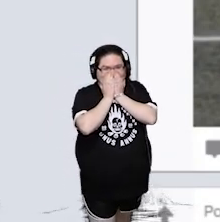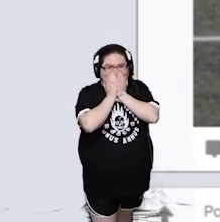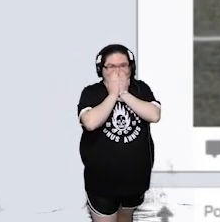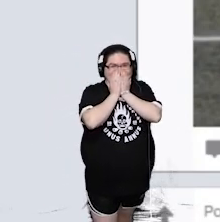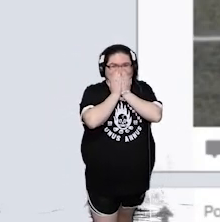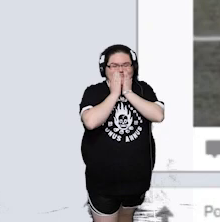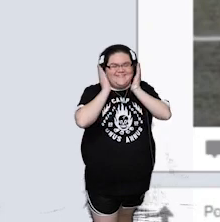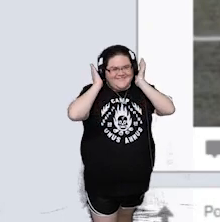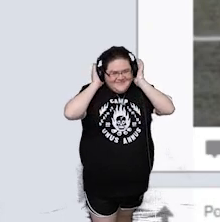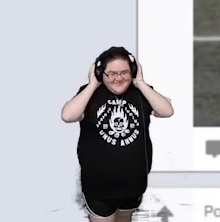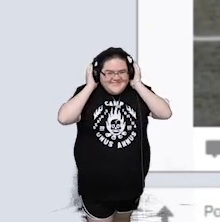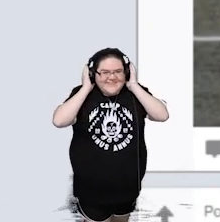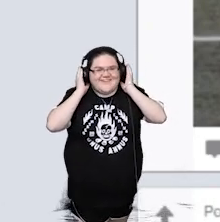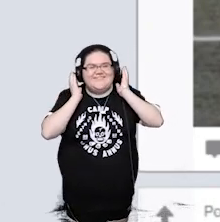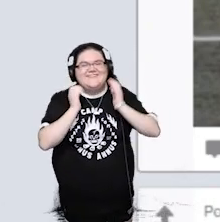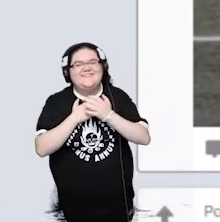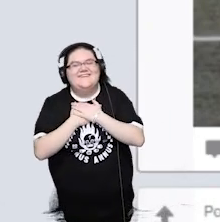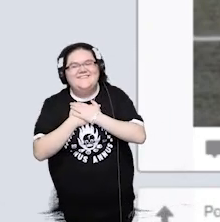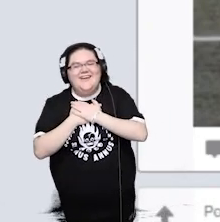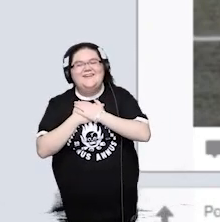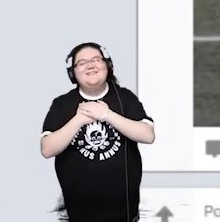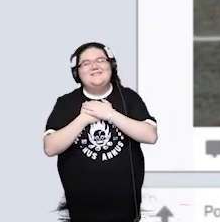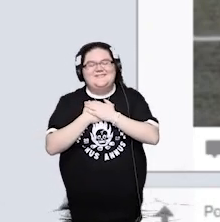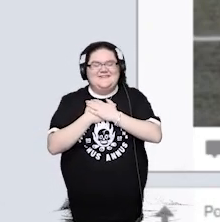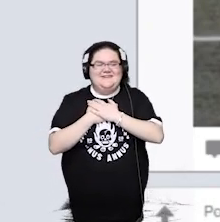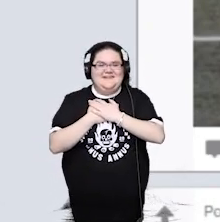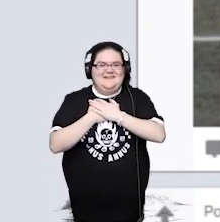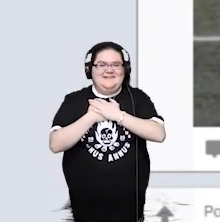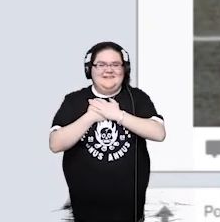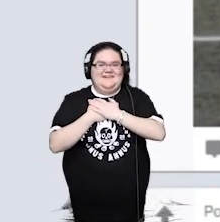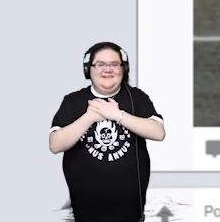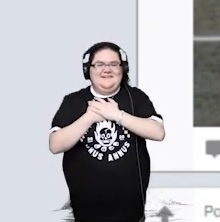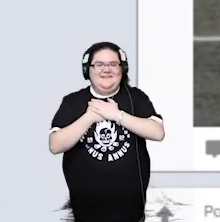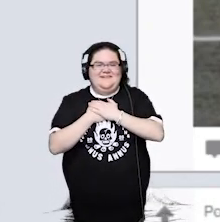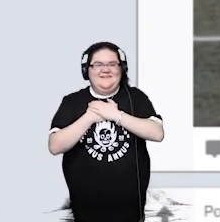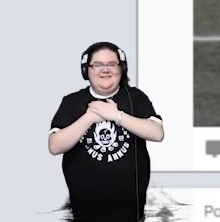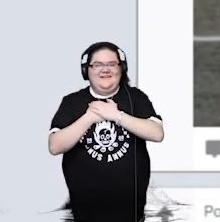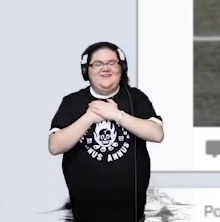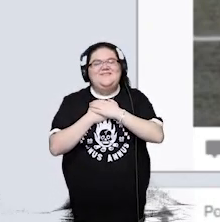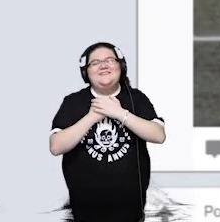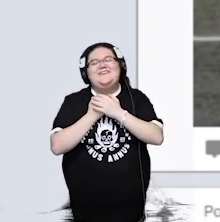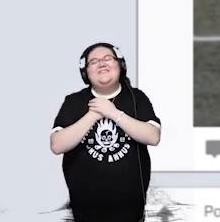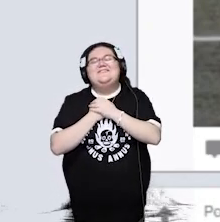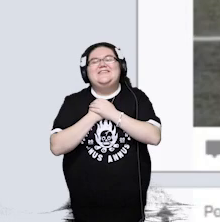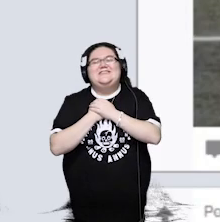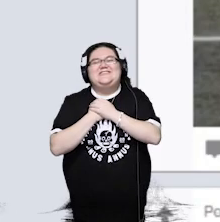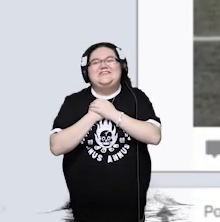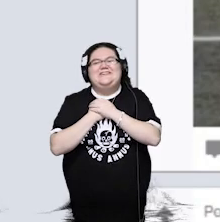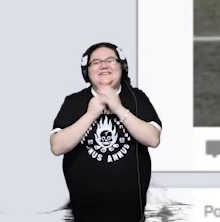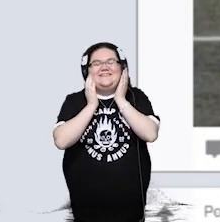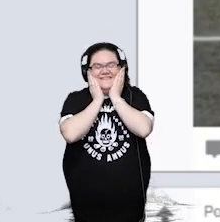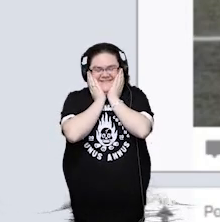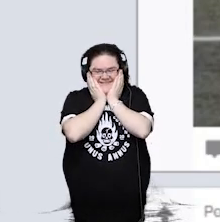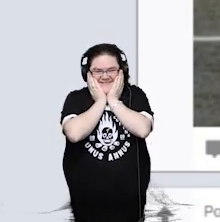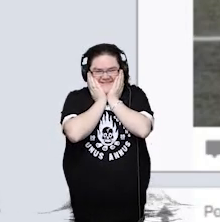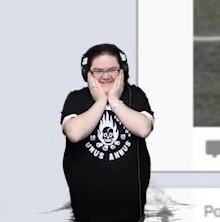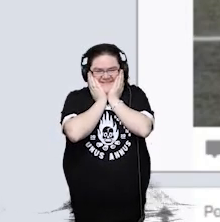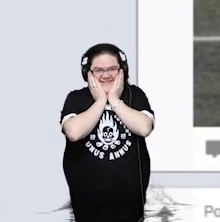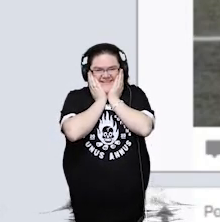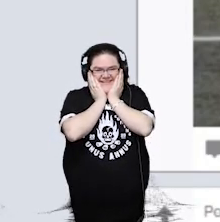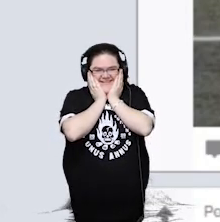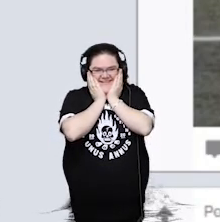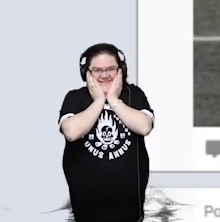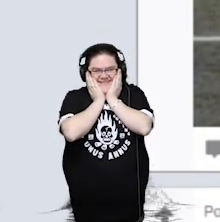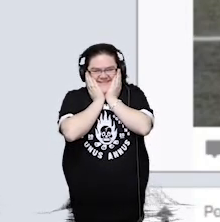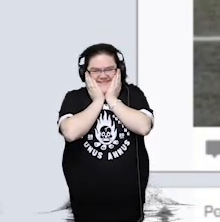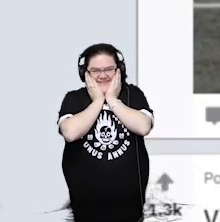origins of like the Sidemen. That's where we did our first Sidemen Sundays. It's not a bad shout, you know? Oh my god, you really should. Some sort of, like, cool video piece,